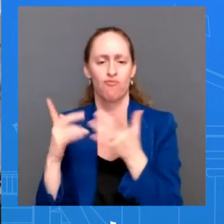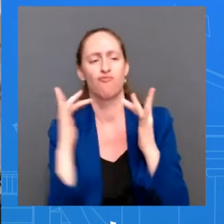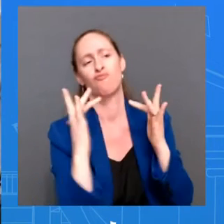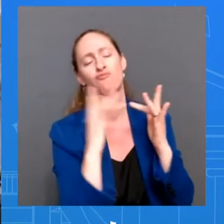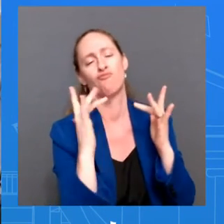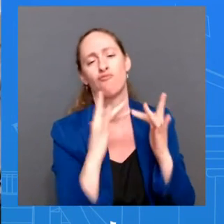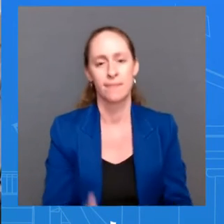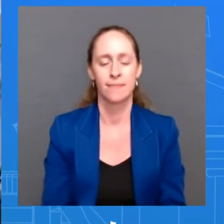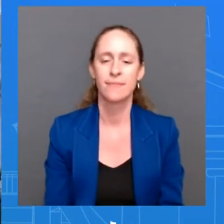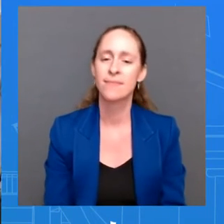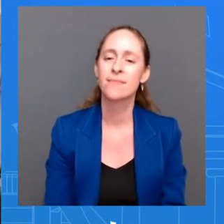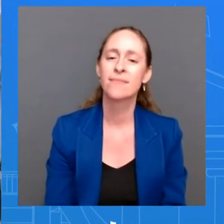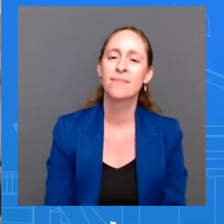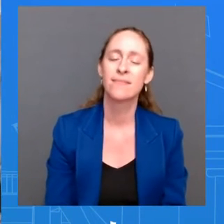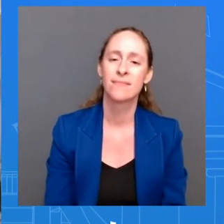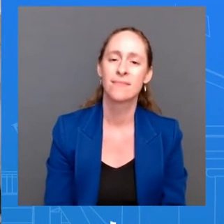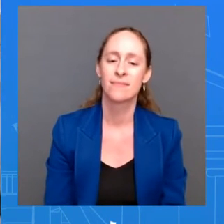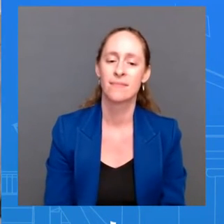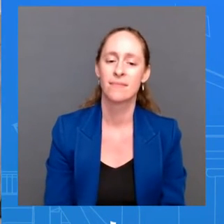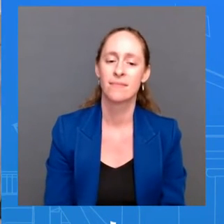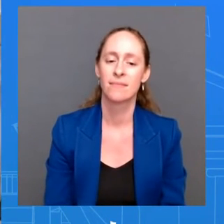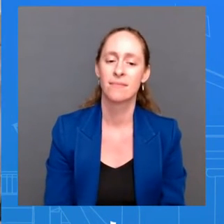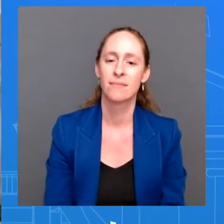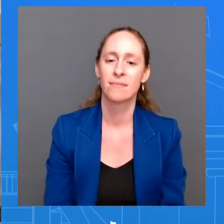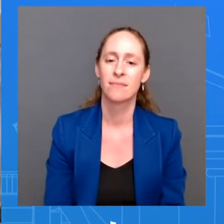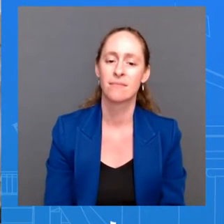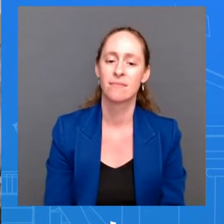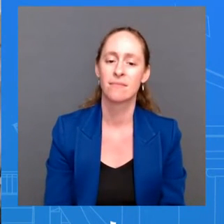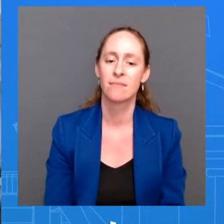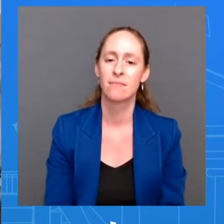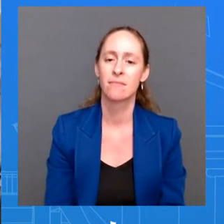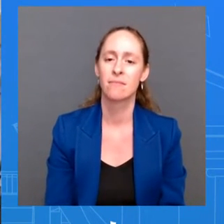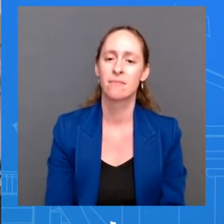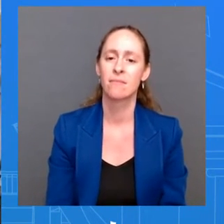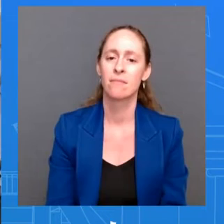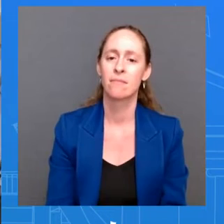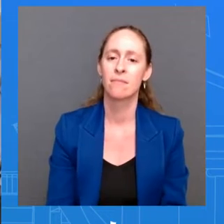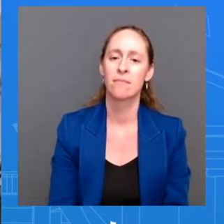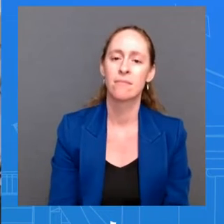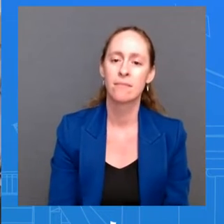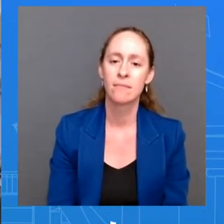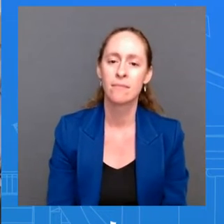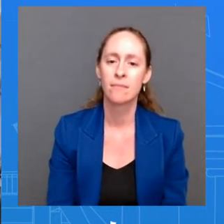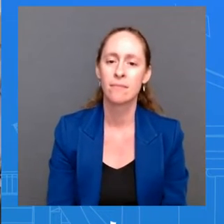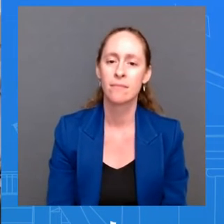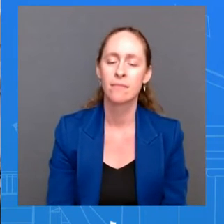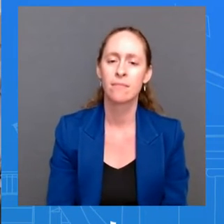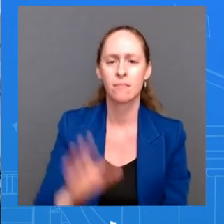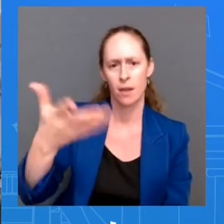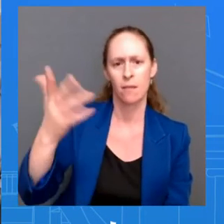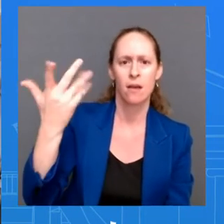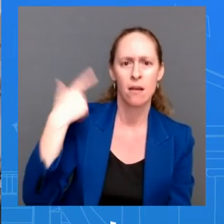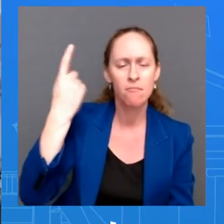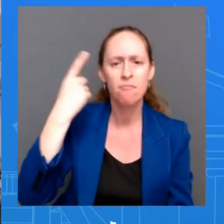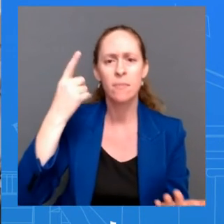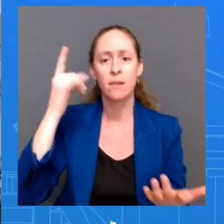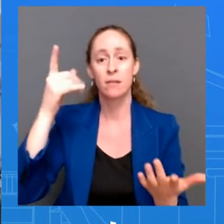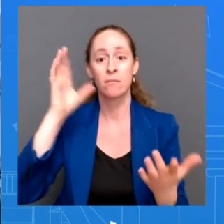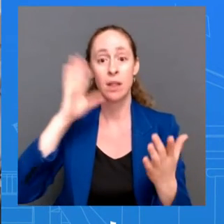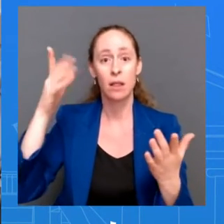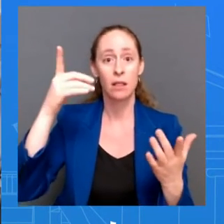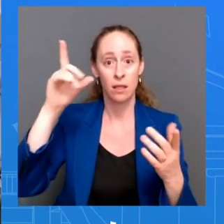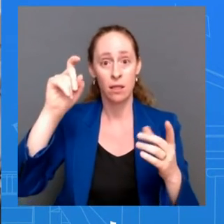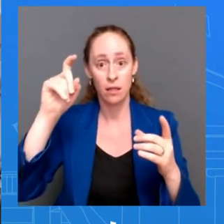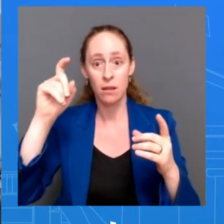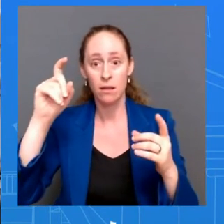calls to Senator Sinema, but does he feel like he gave some space to the negotiators? Does he feel like now